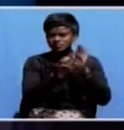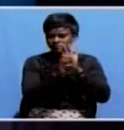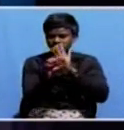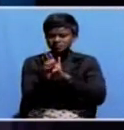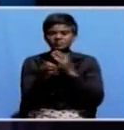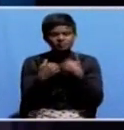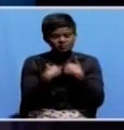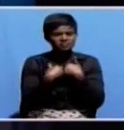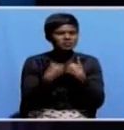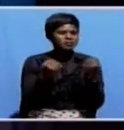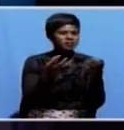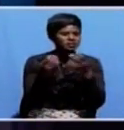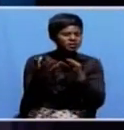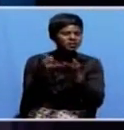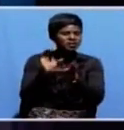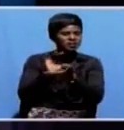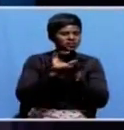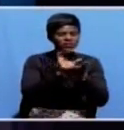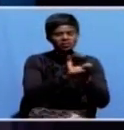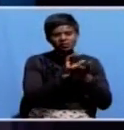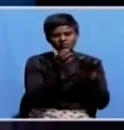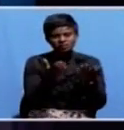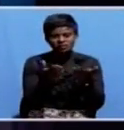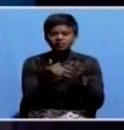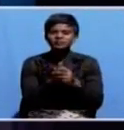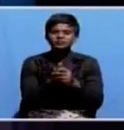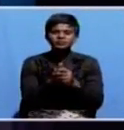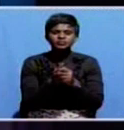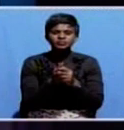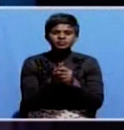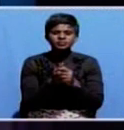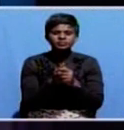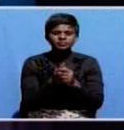total negligence and asset stripping.